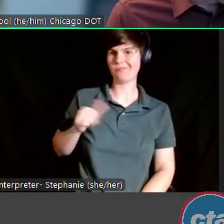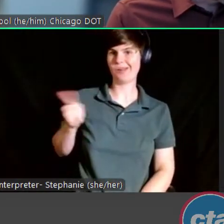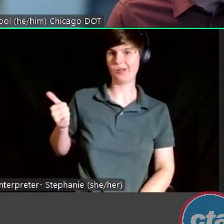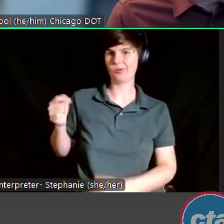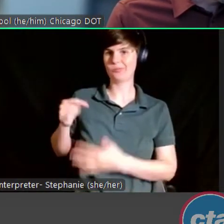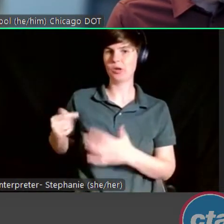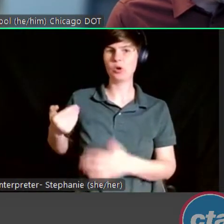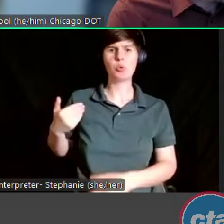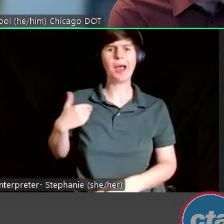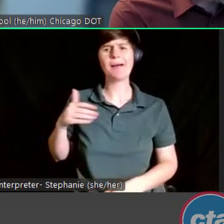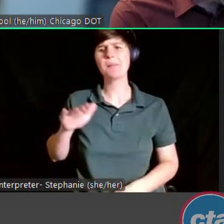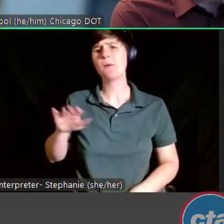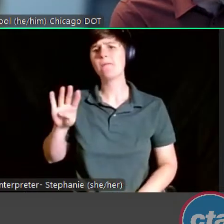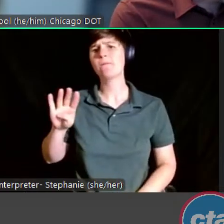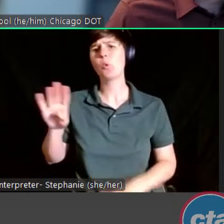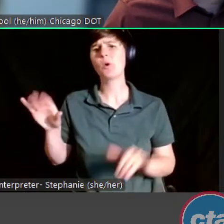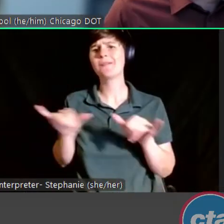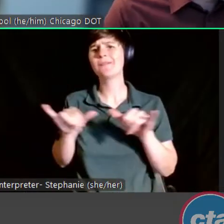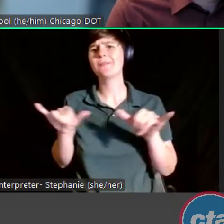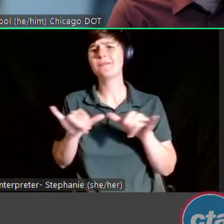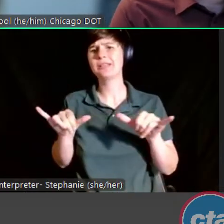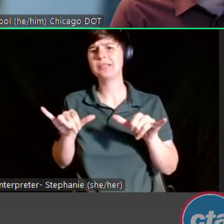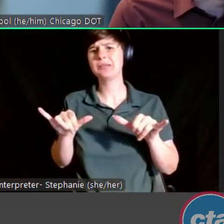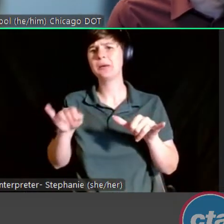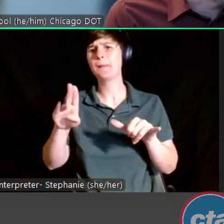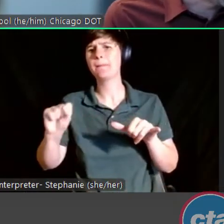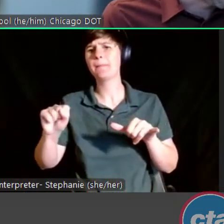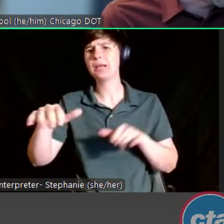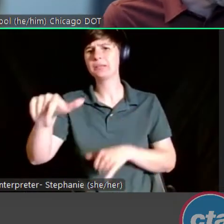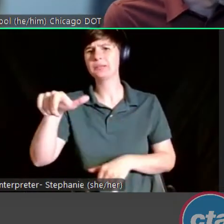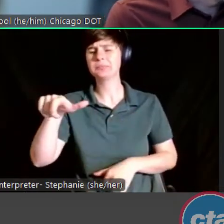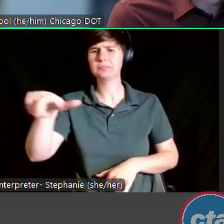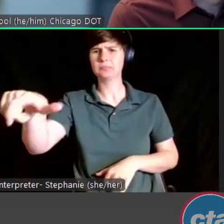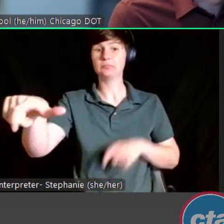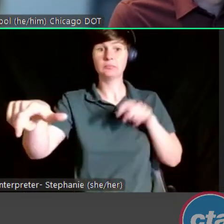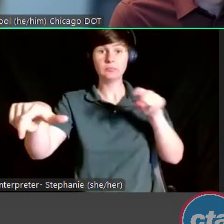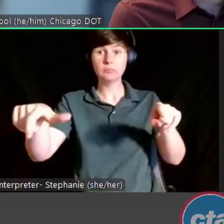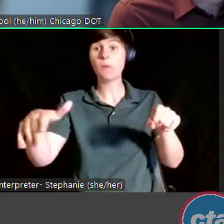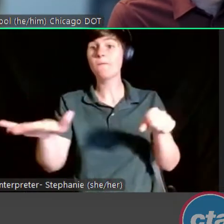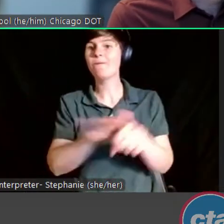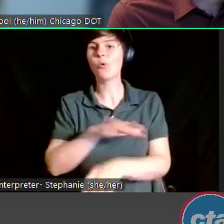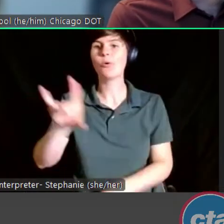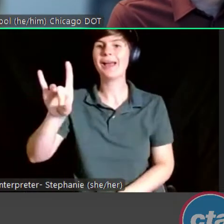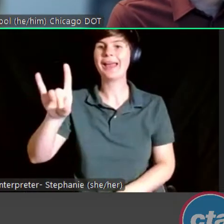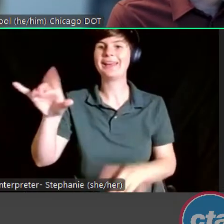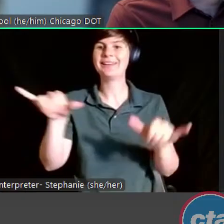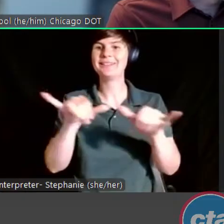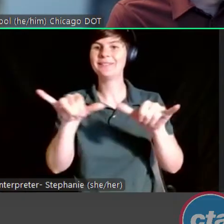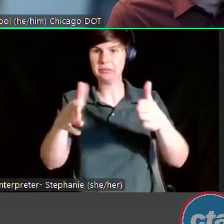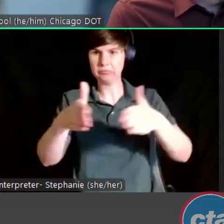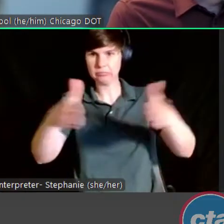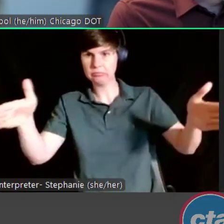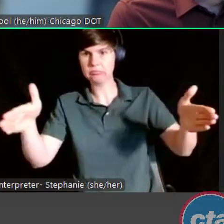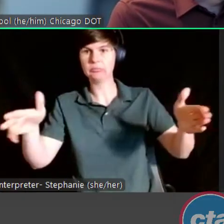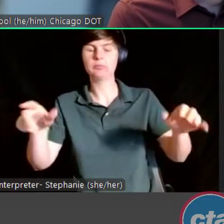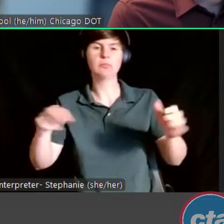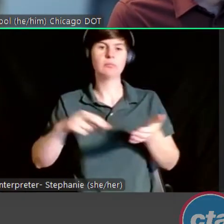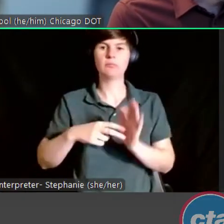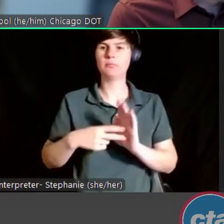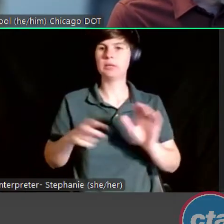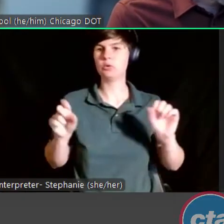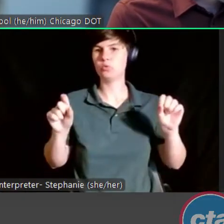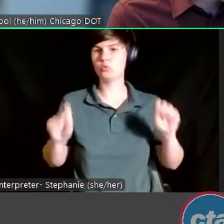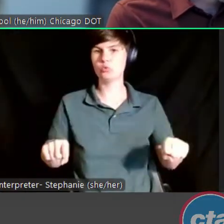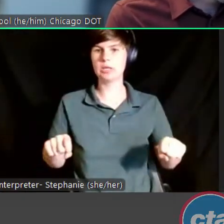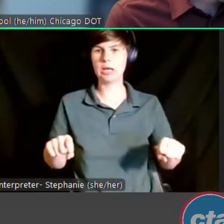4 feet of bus loading space and then a raised bike lane. This one has a full 8 feet width here. So it is fully allows for people